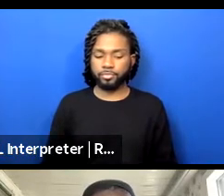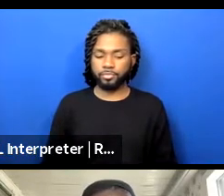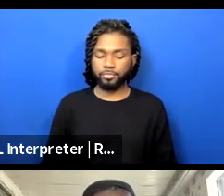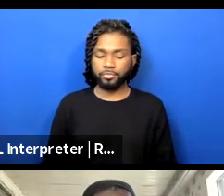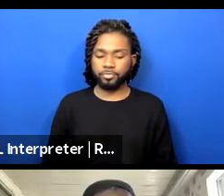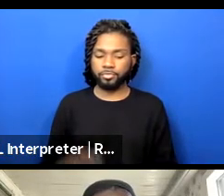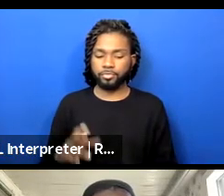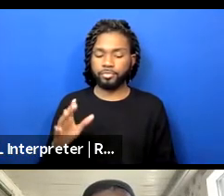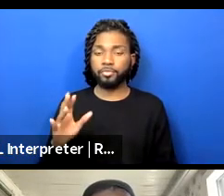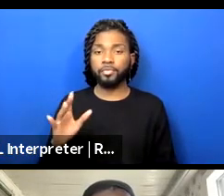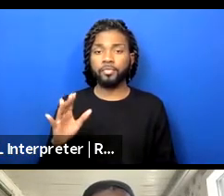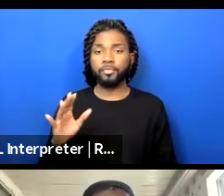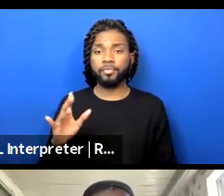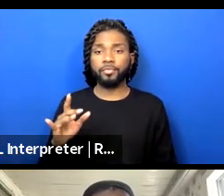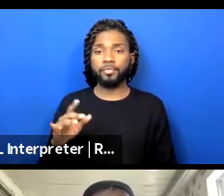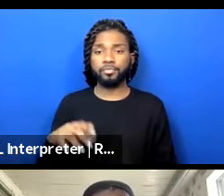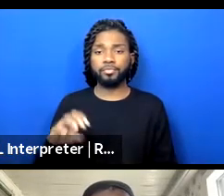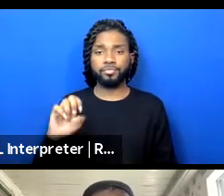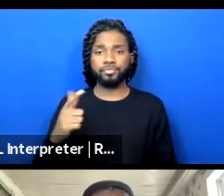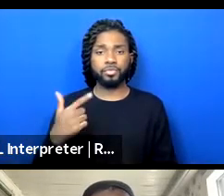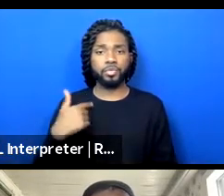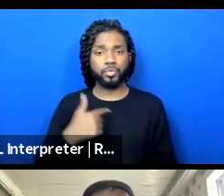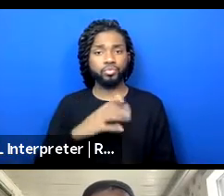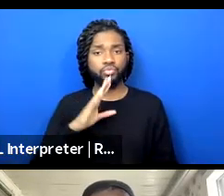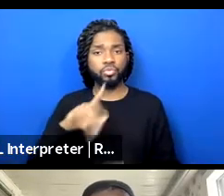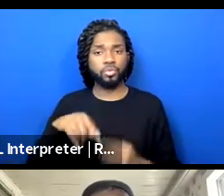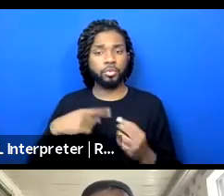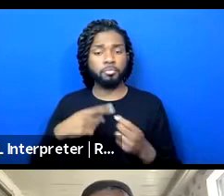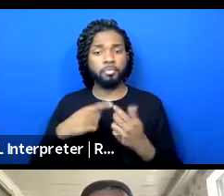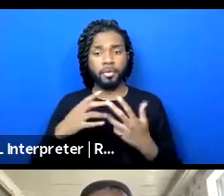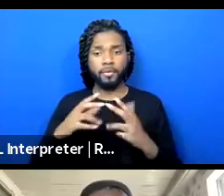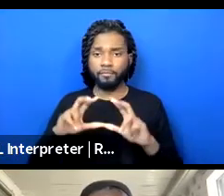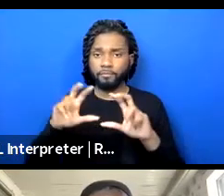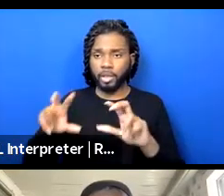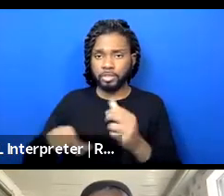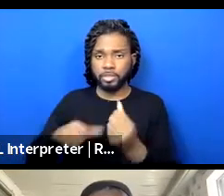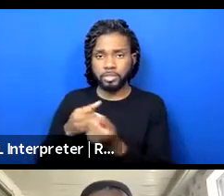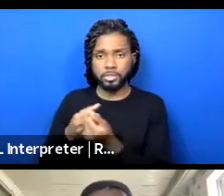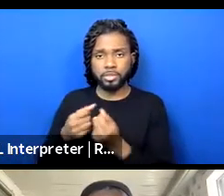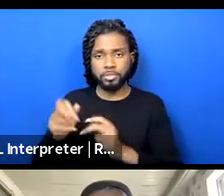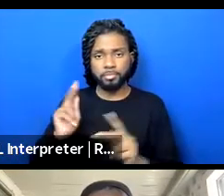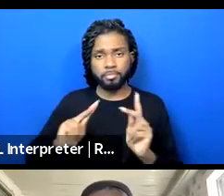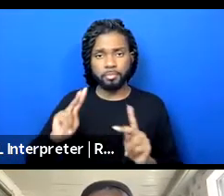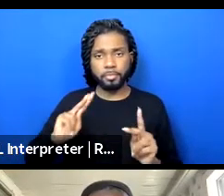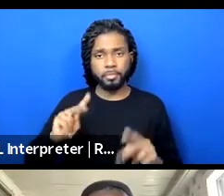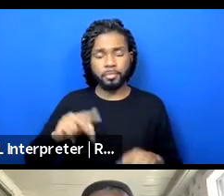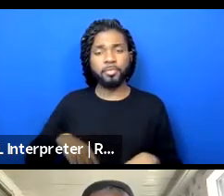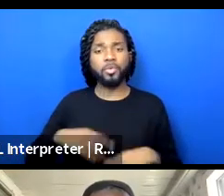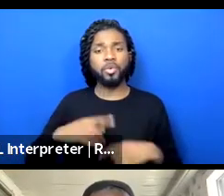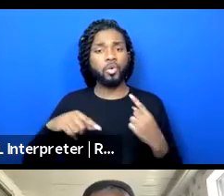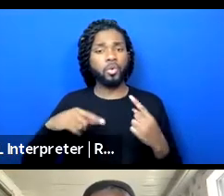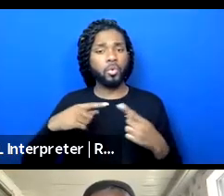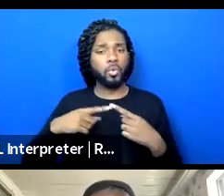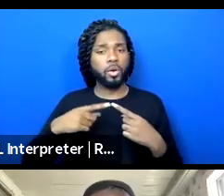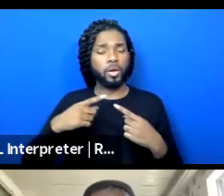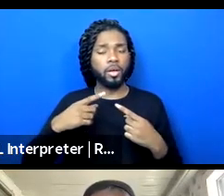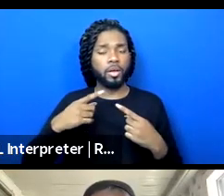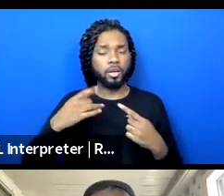We talked about investing in people when you look at career advancement